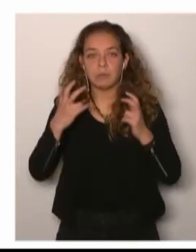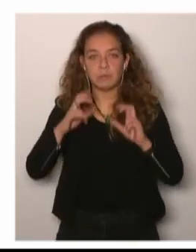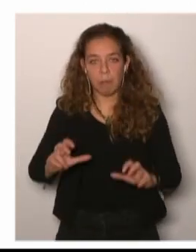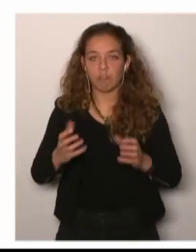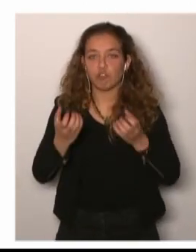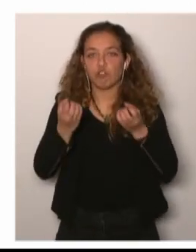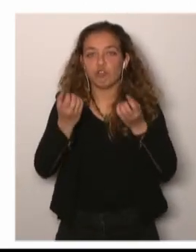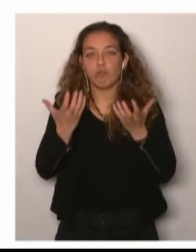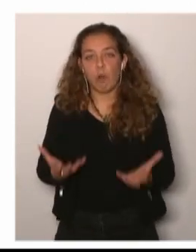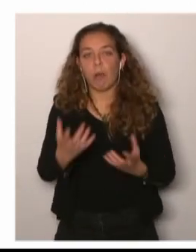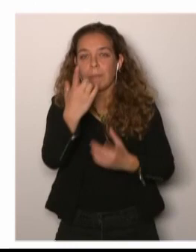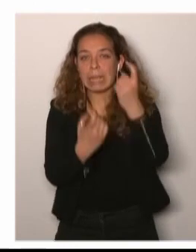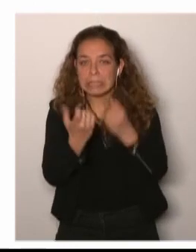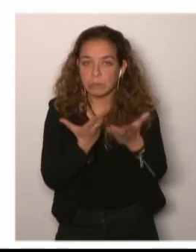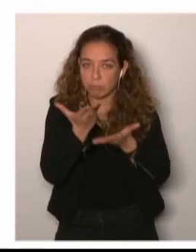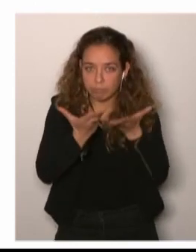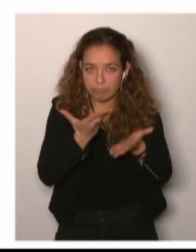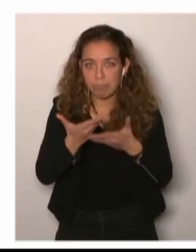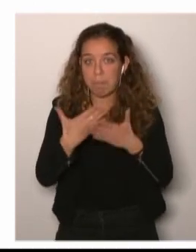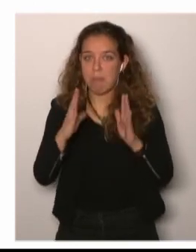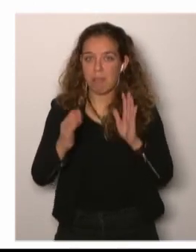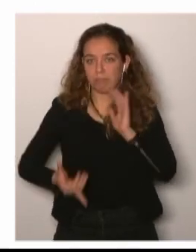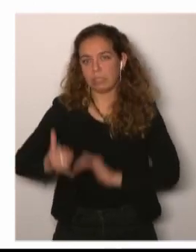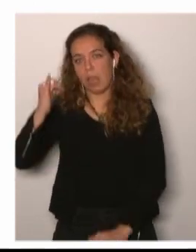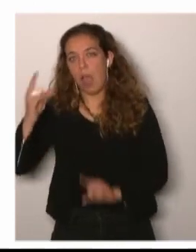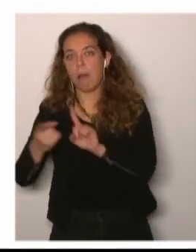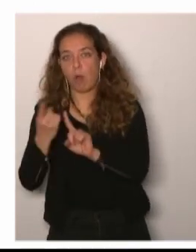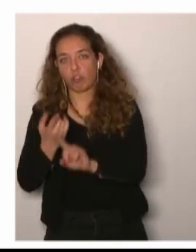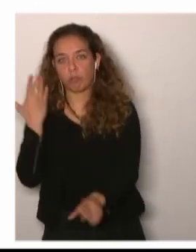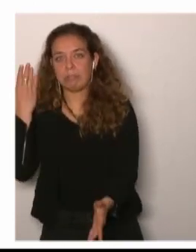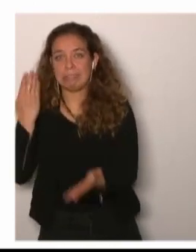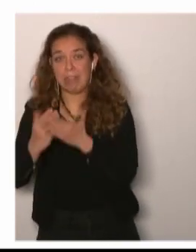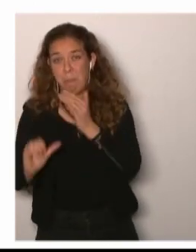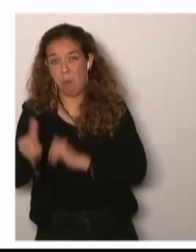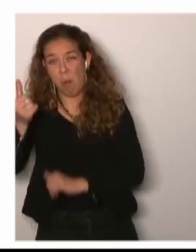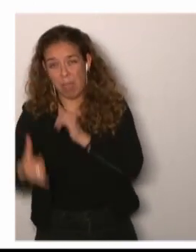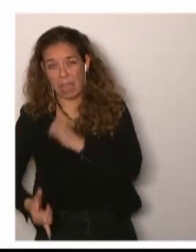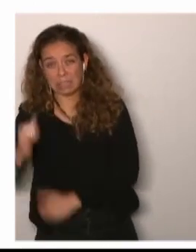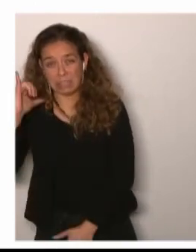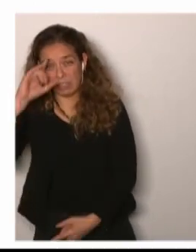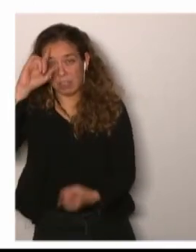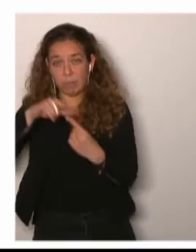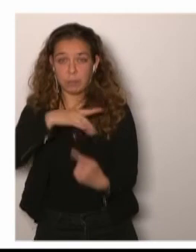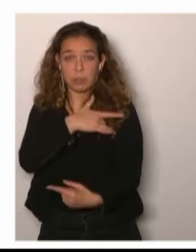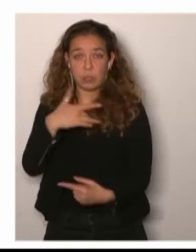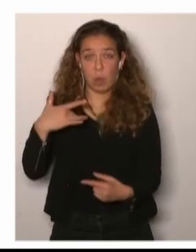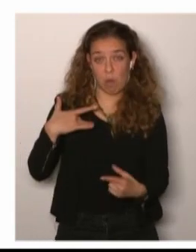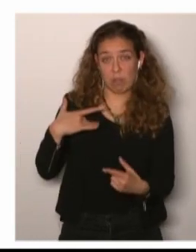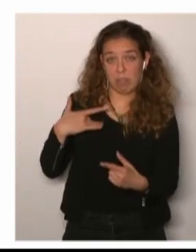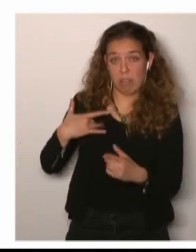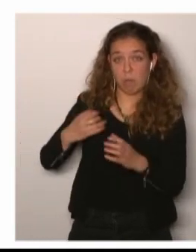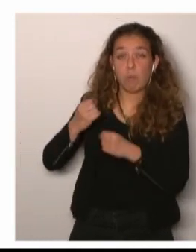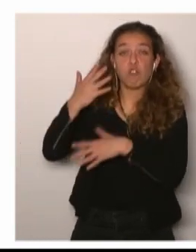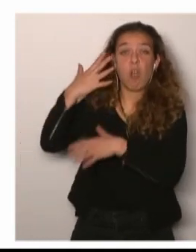first flagship initiative in health which we've seen in a number of years. And I hope that all of the initiatives we're planning